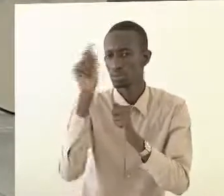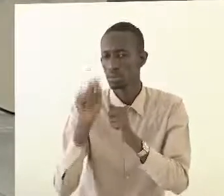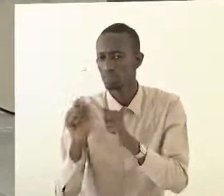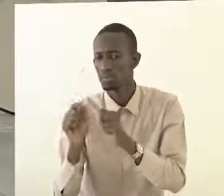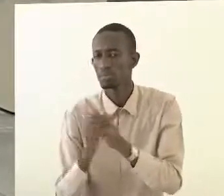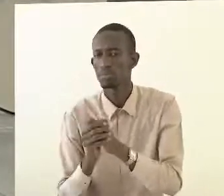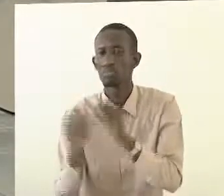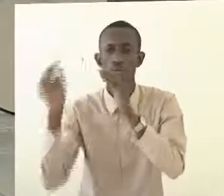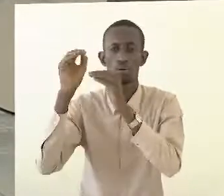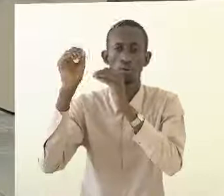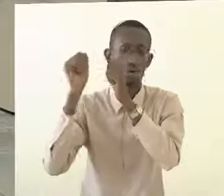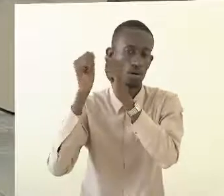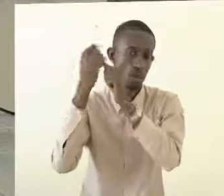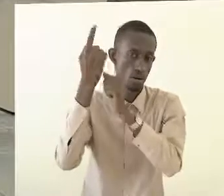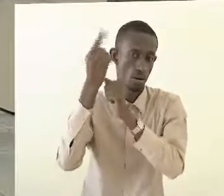half